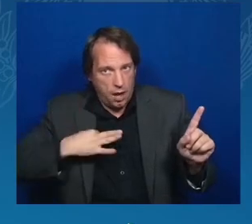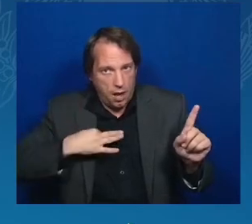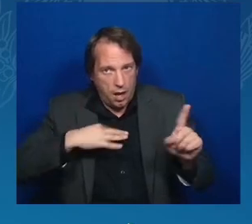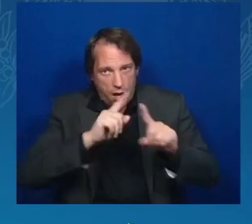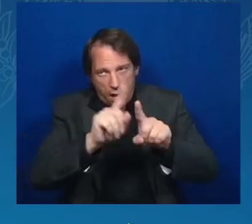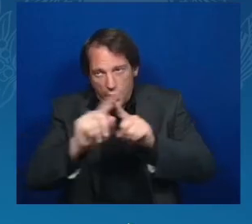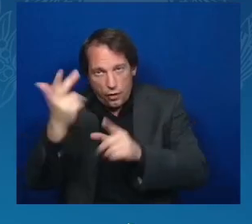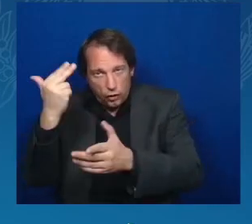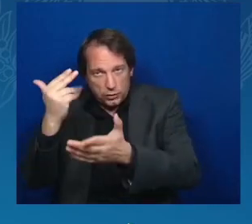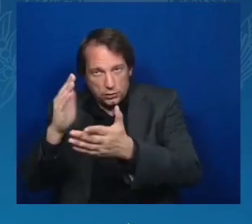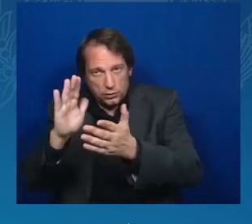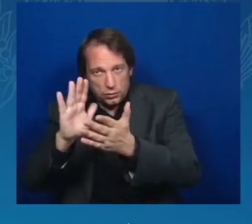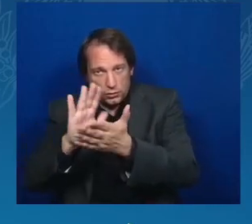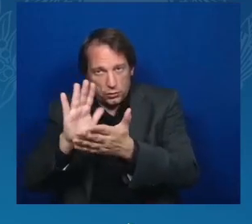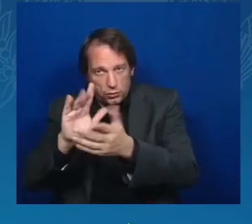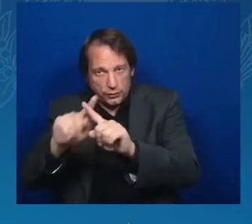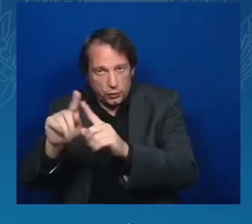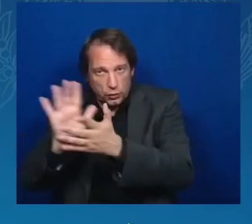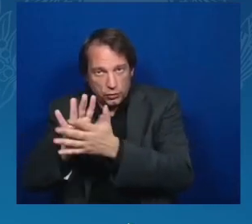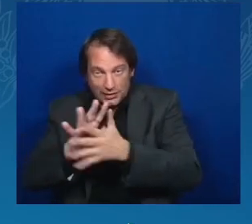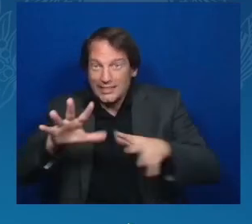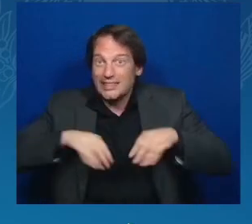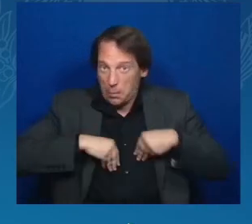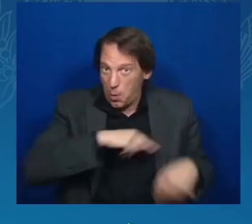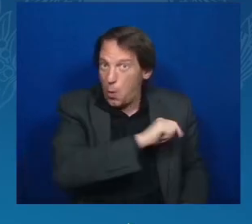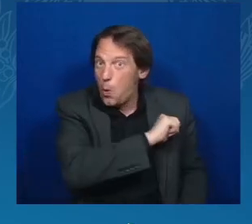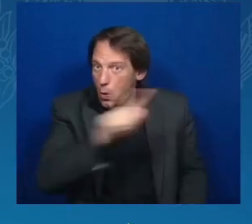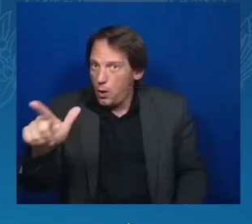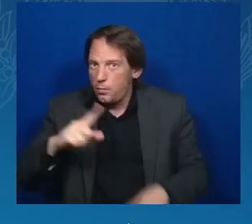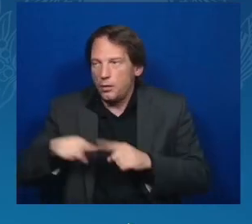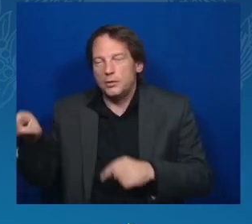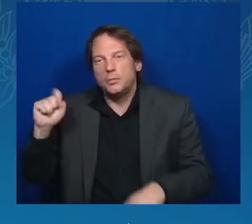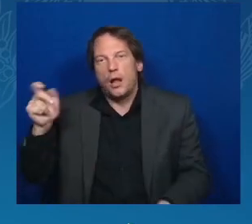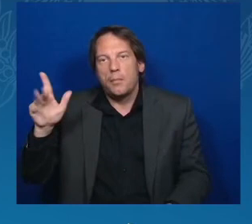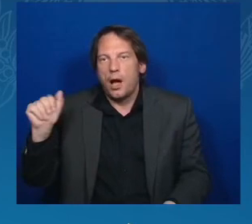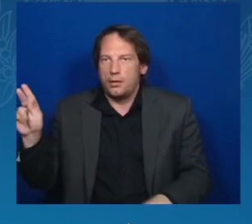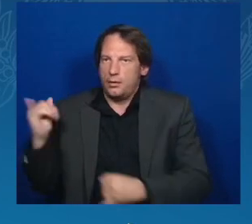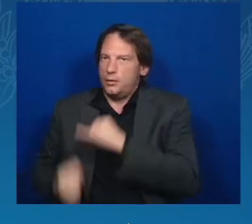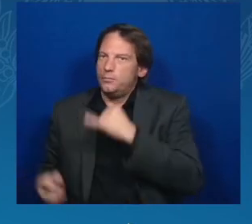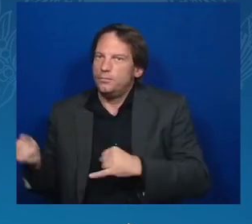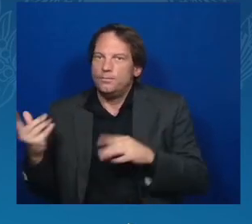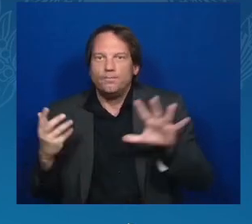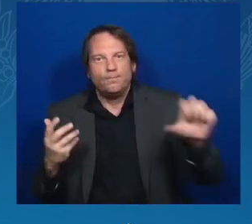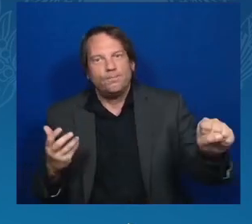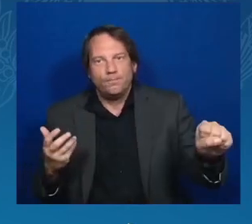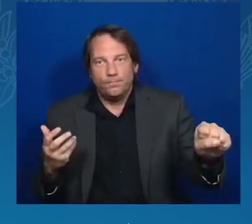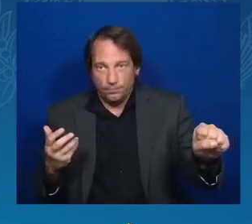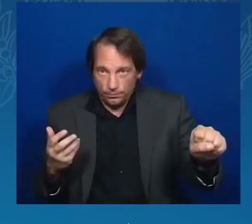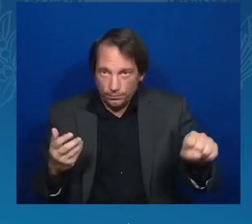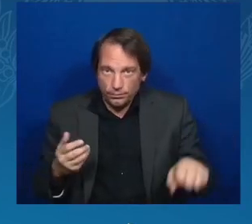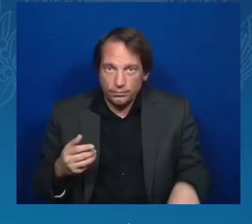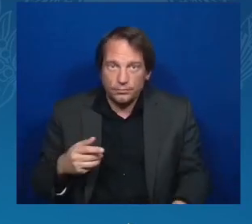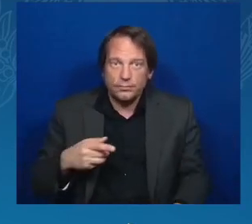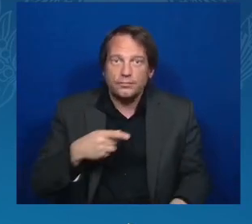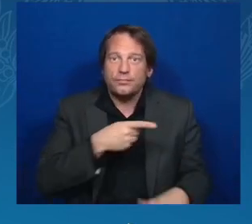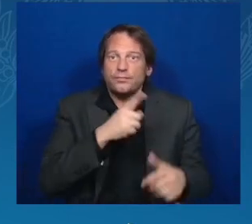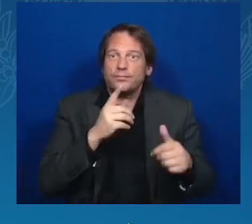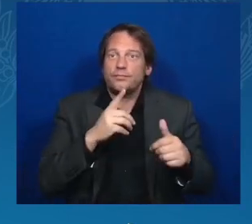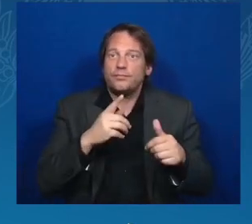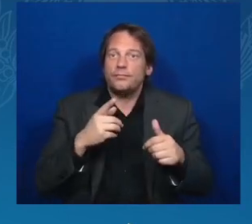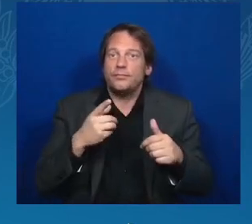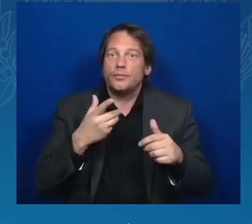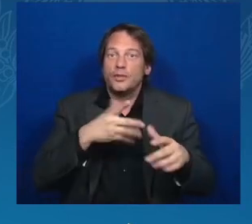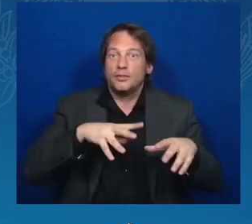first choice, but her last acceptance. So she was going to settle at Xavier. We got the letter stating that she got accepted to Spelman.